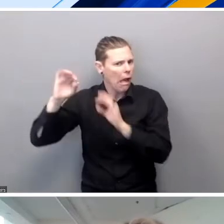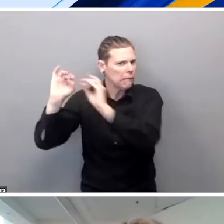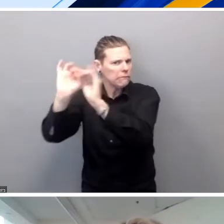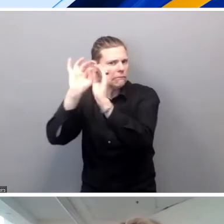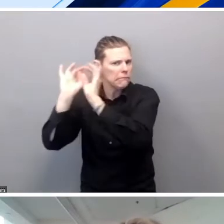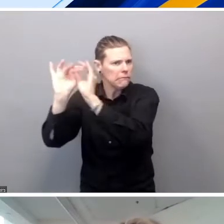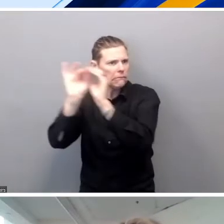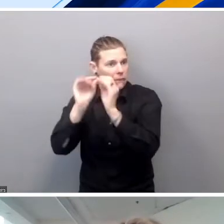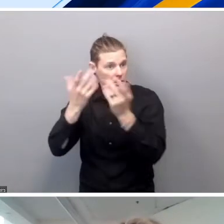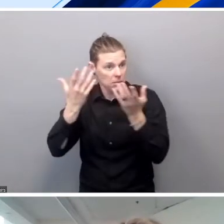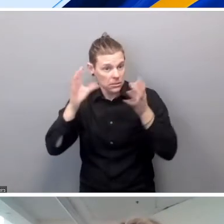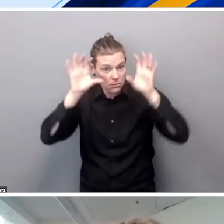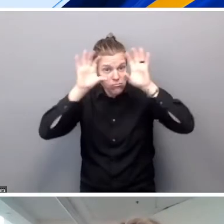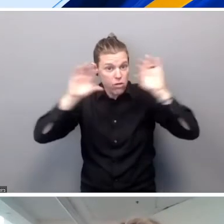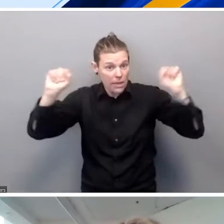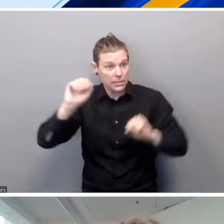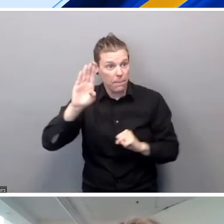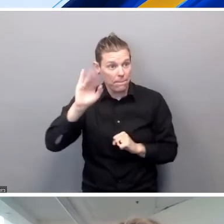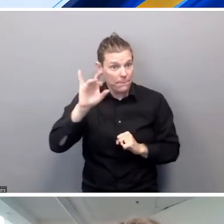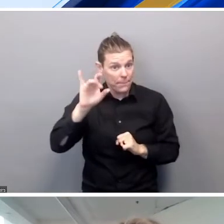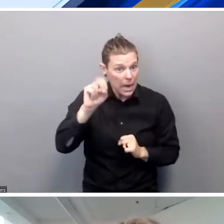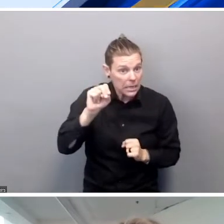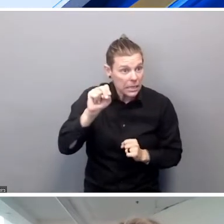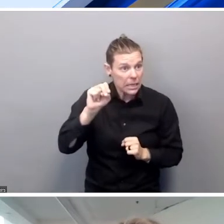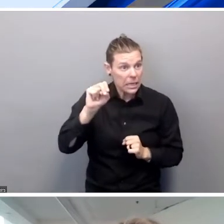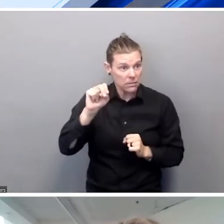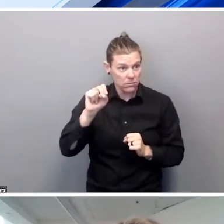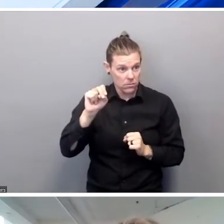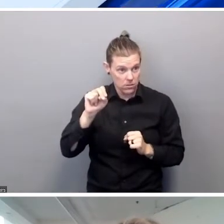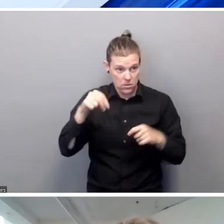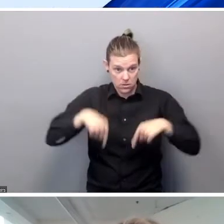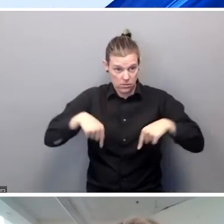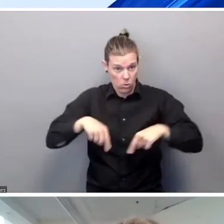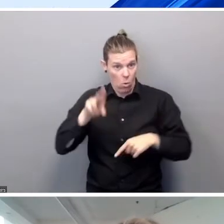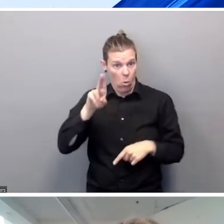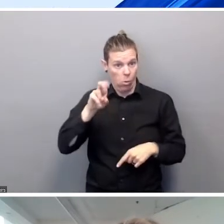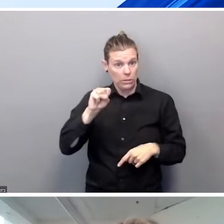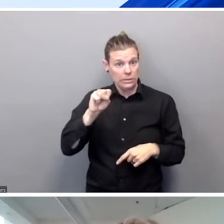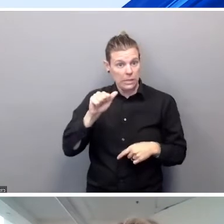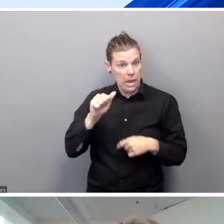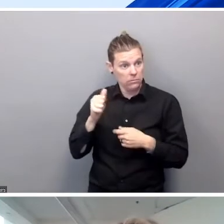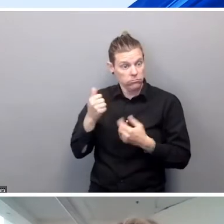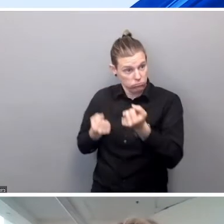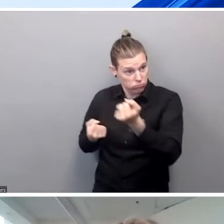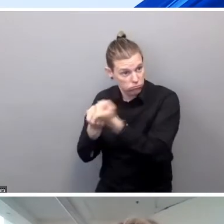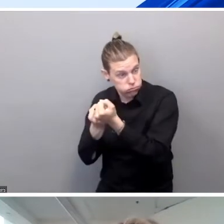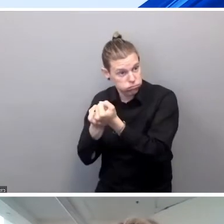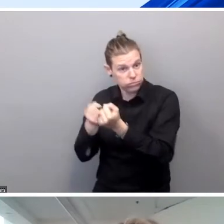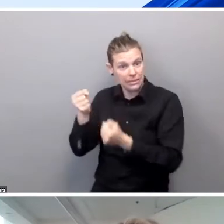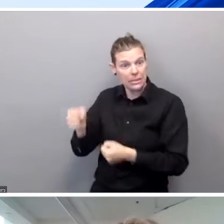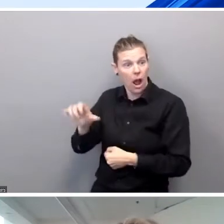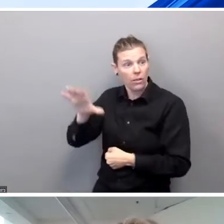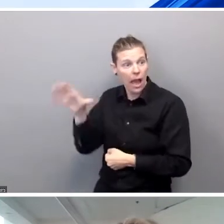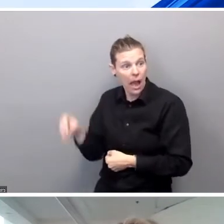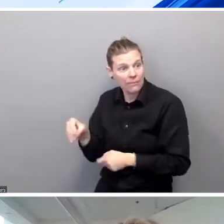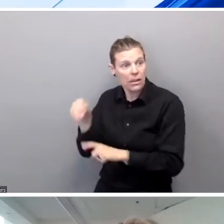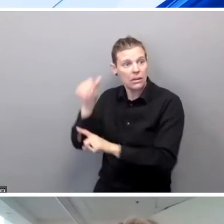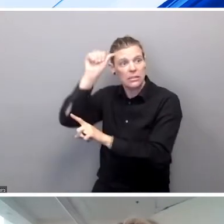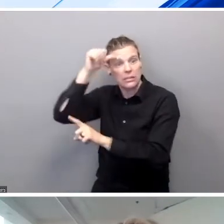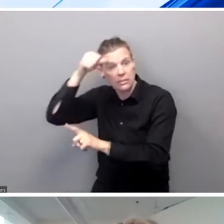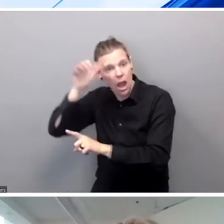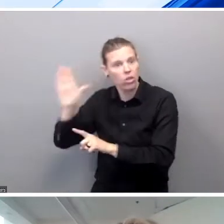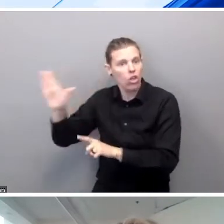specifically the Office of the U.S. Trade Representative, about supporting the South Africa-India proposal? Why or why not?